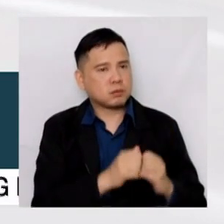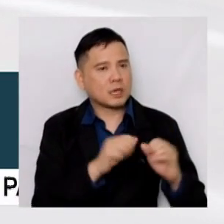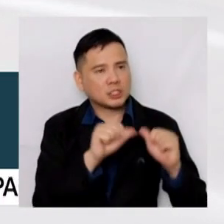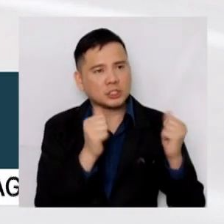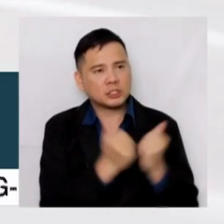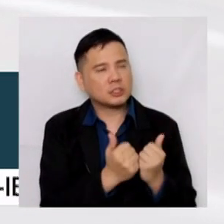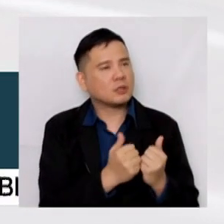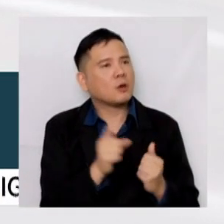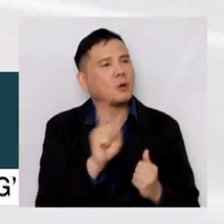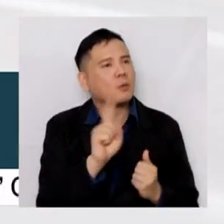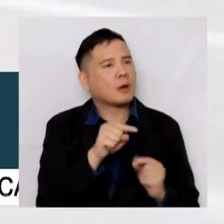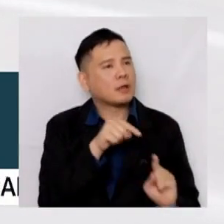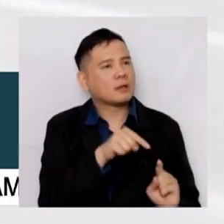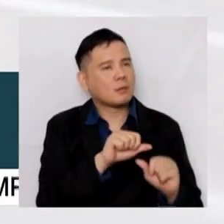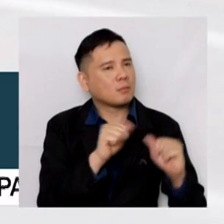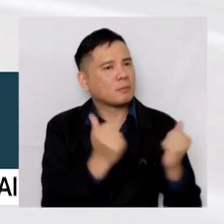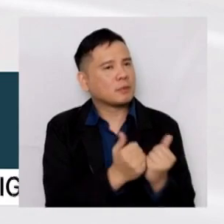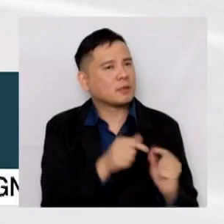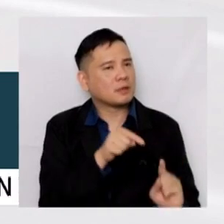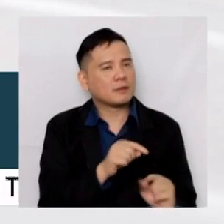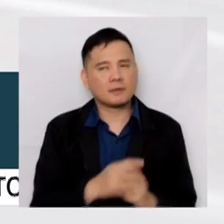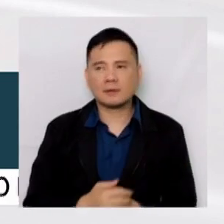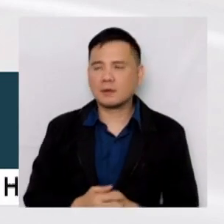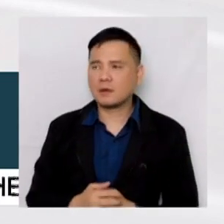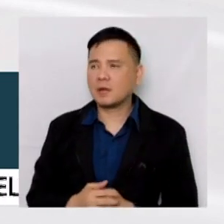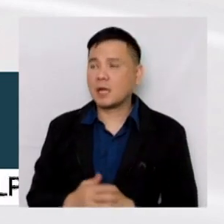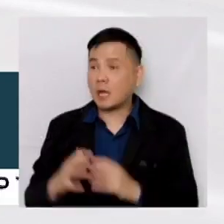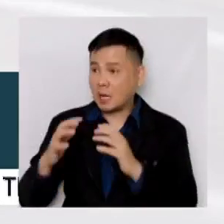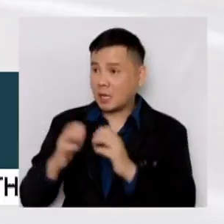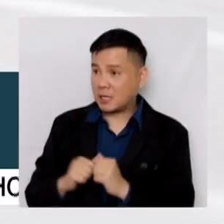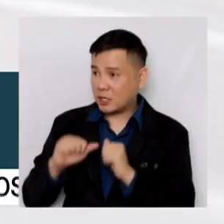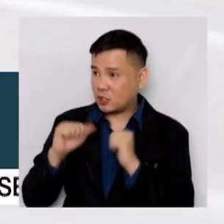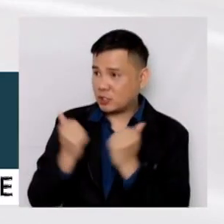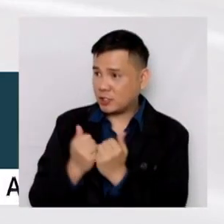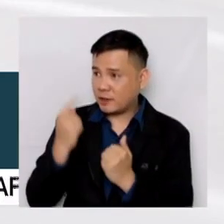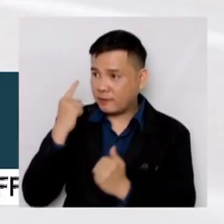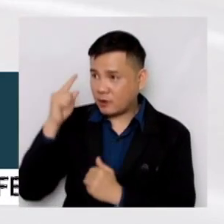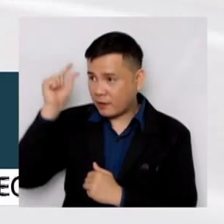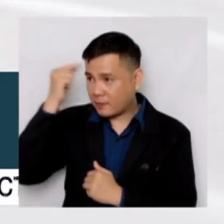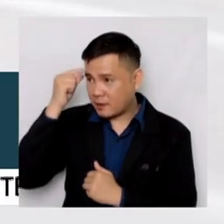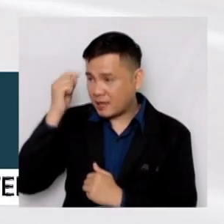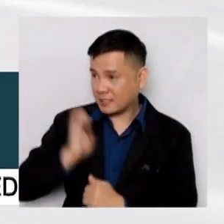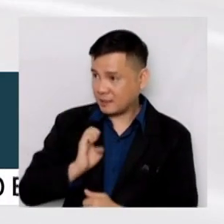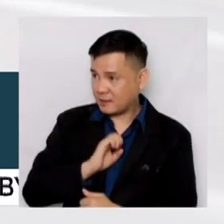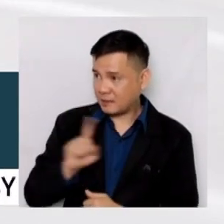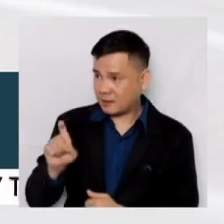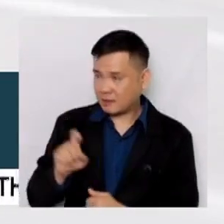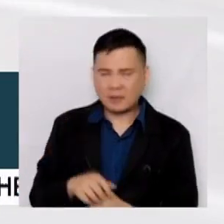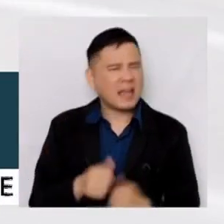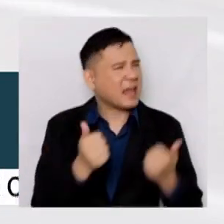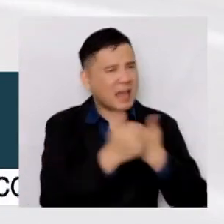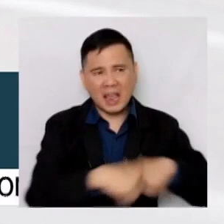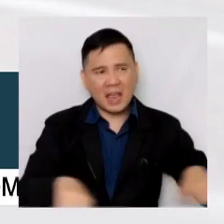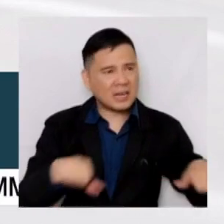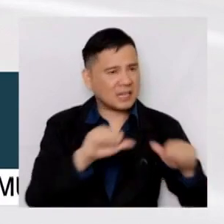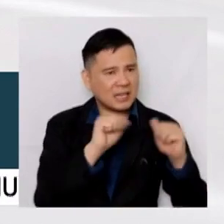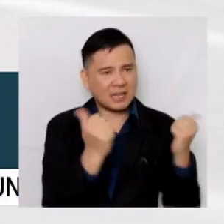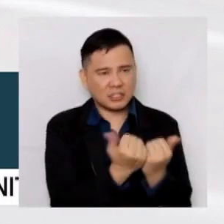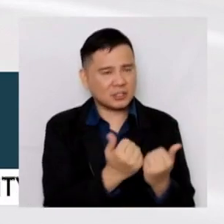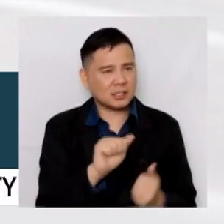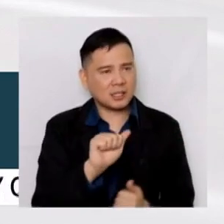why? An agency at the executive office? Any agency.